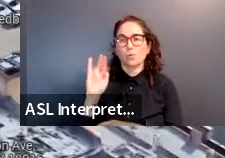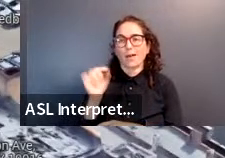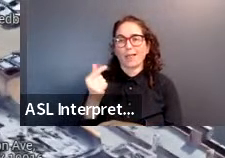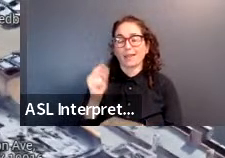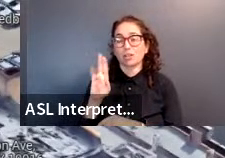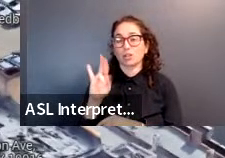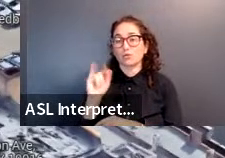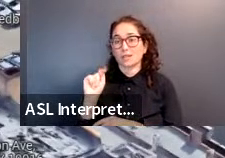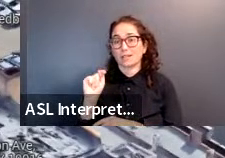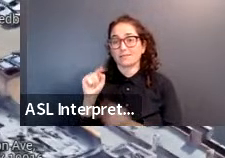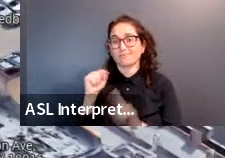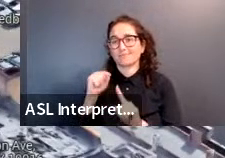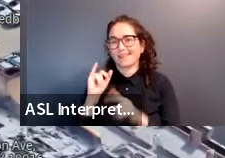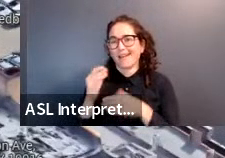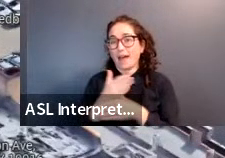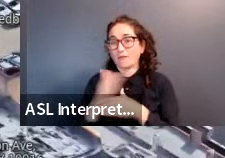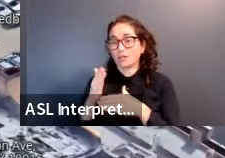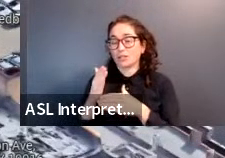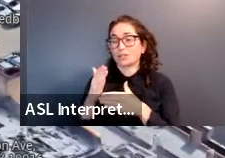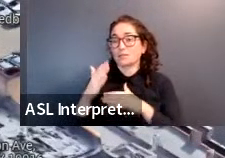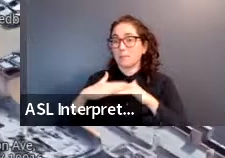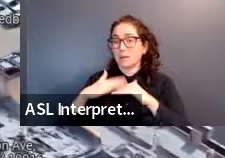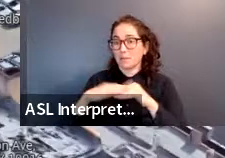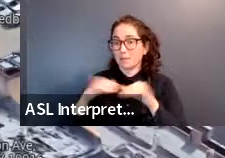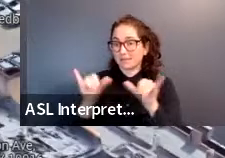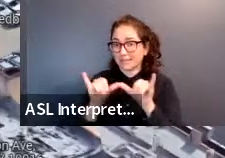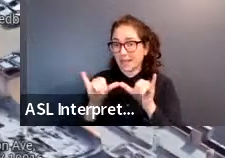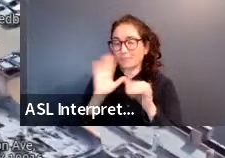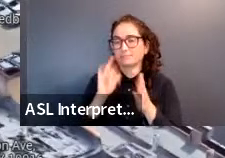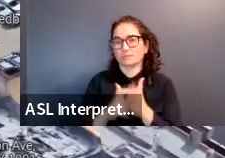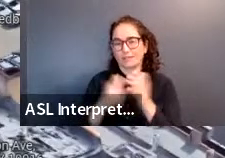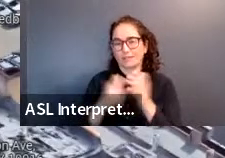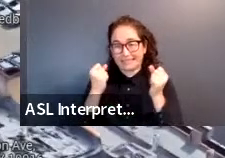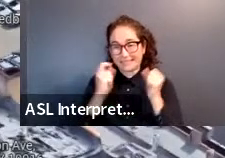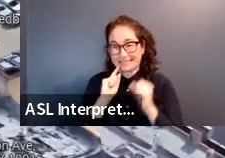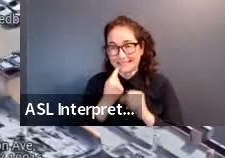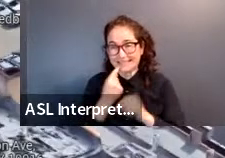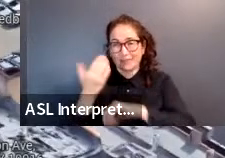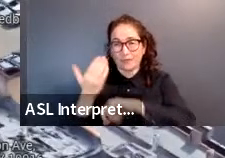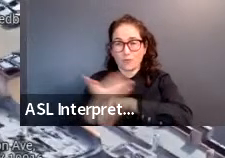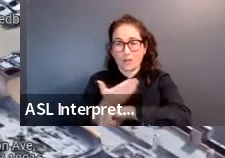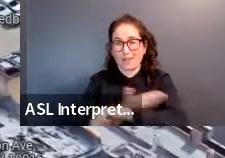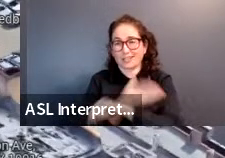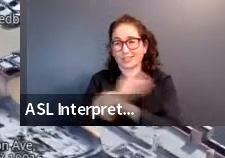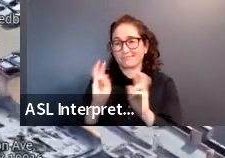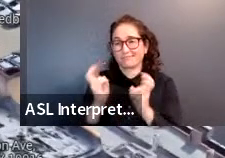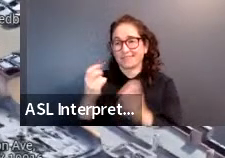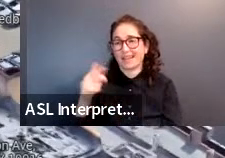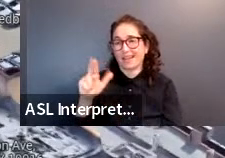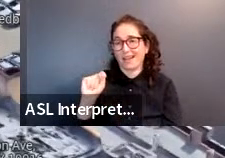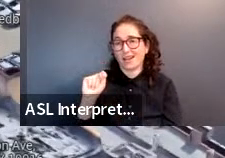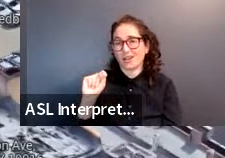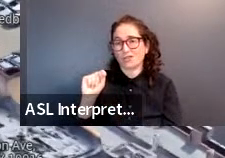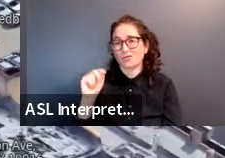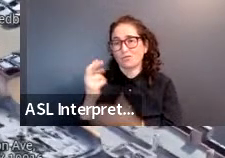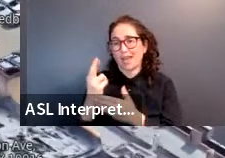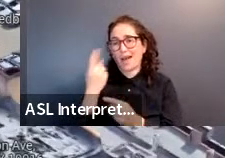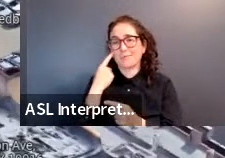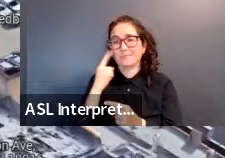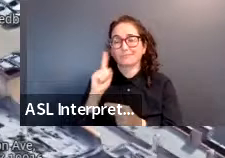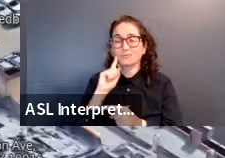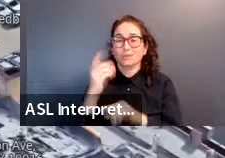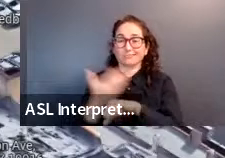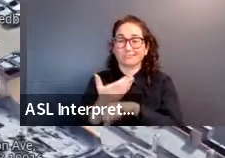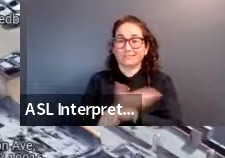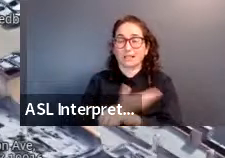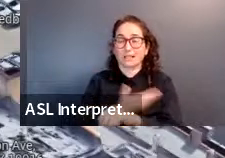unit size, would require extensive renovations, basically a gut rehab to combine multiple hotel rooms